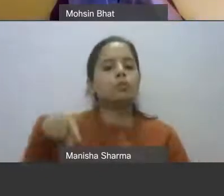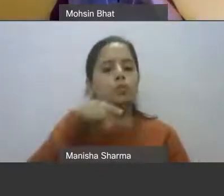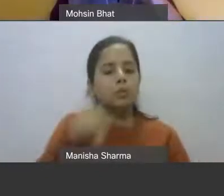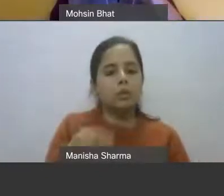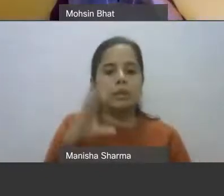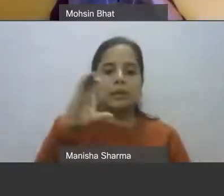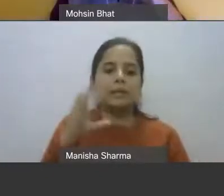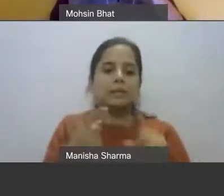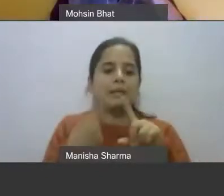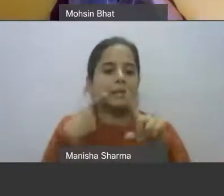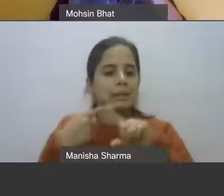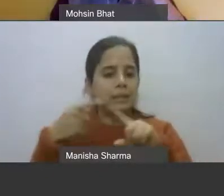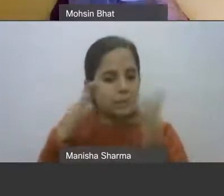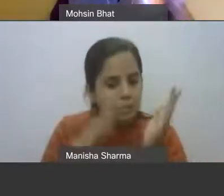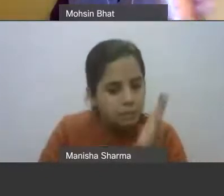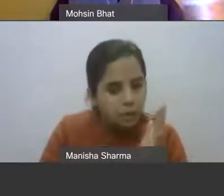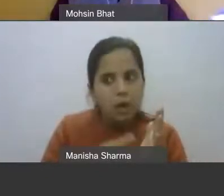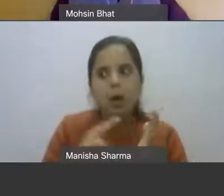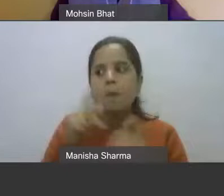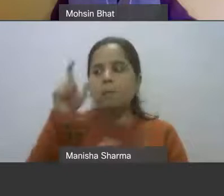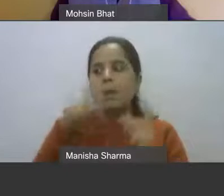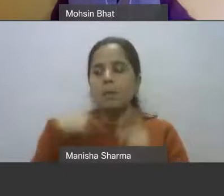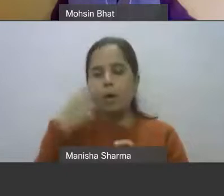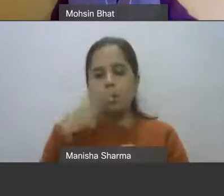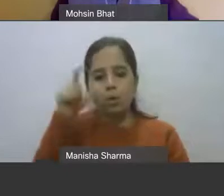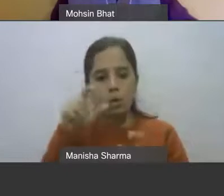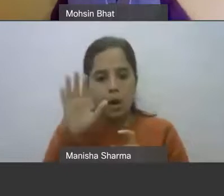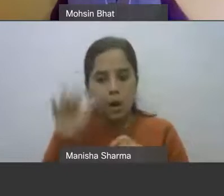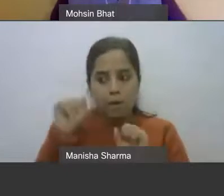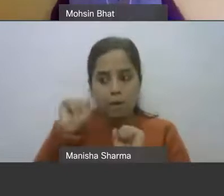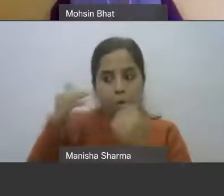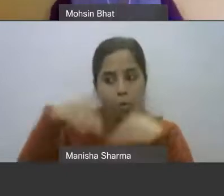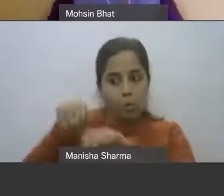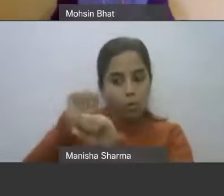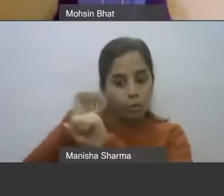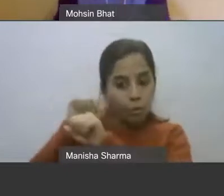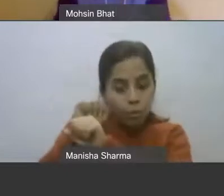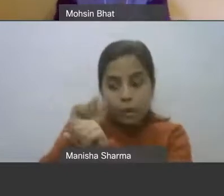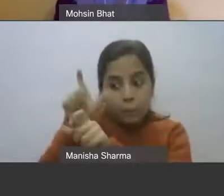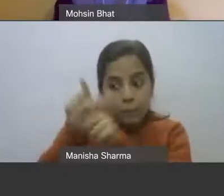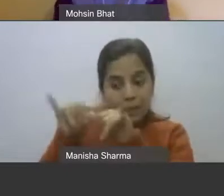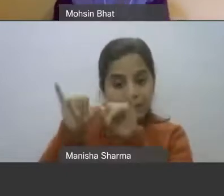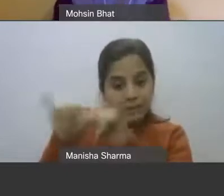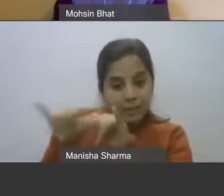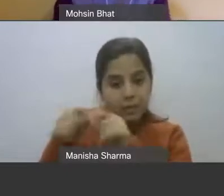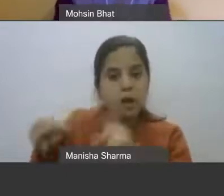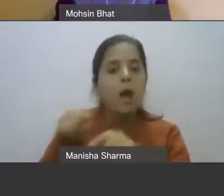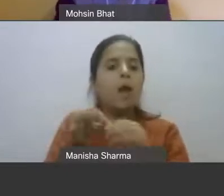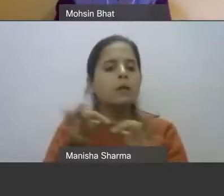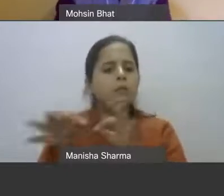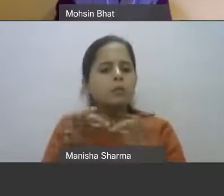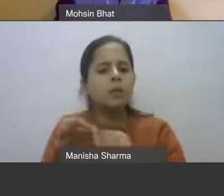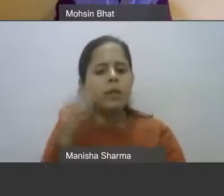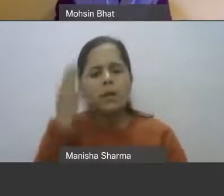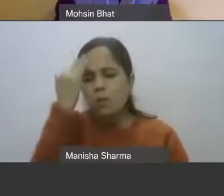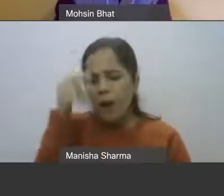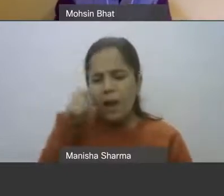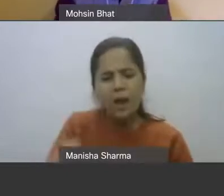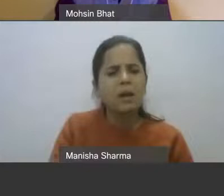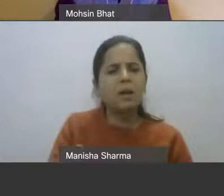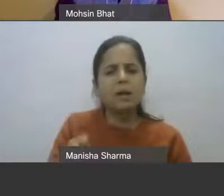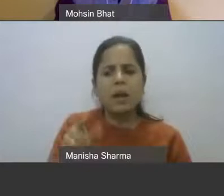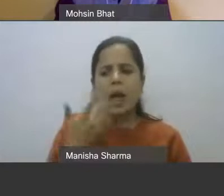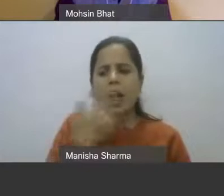and non-citizens, in fact, persons who are situated within the territory of India, to explain why a particular religious